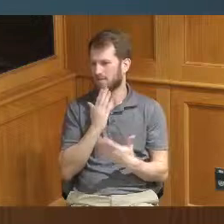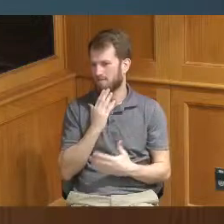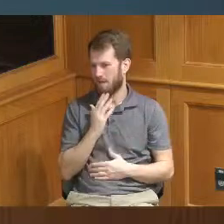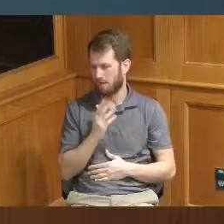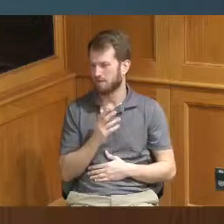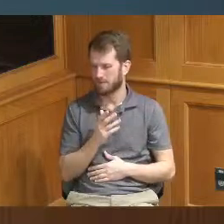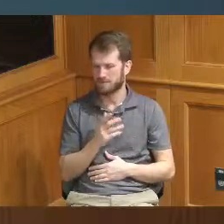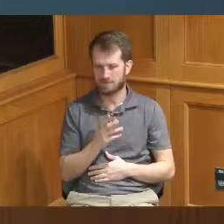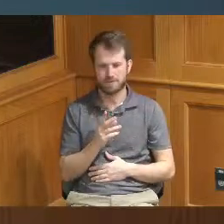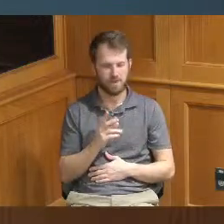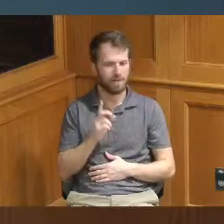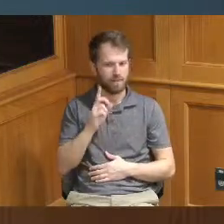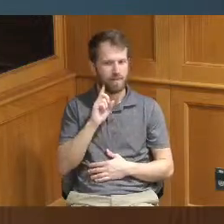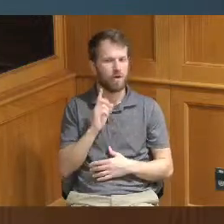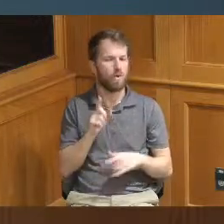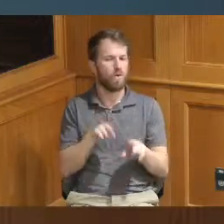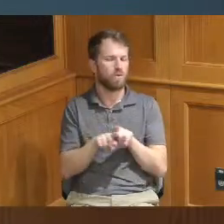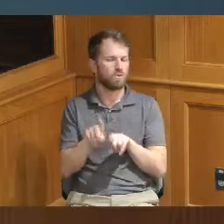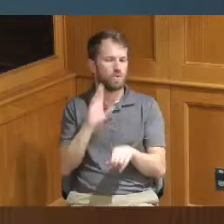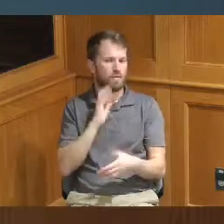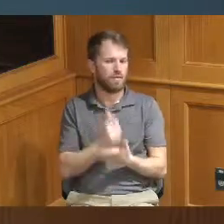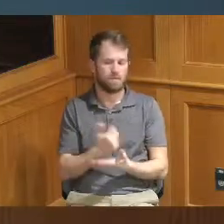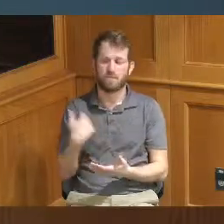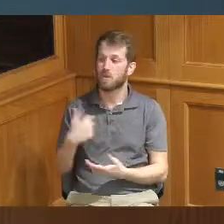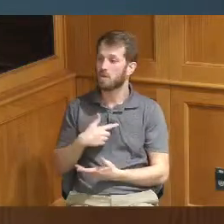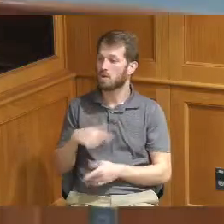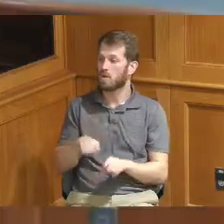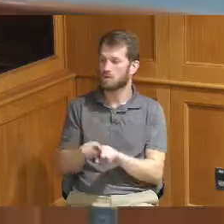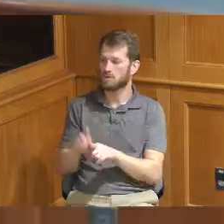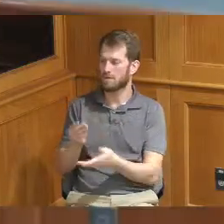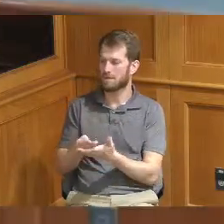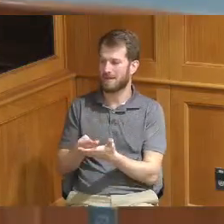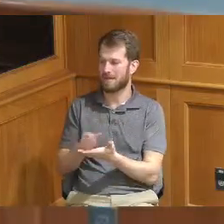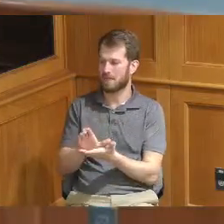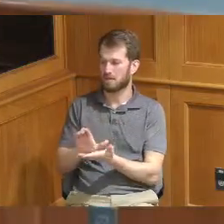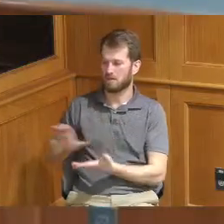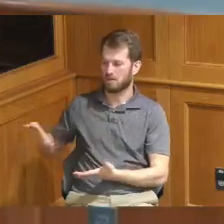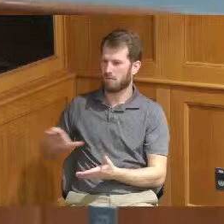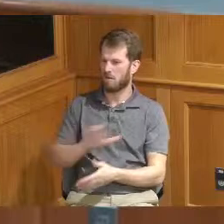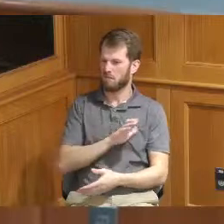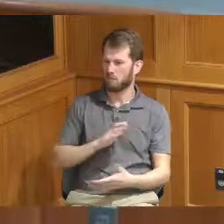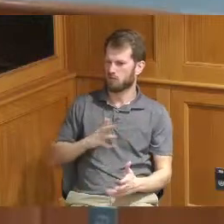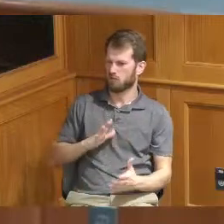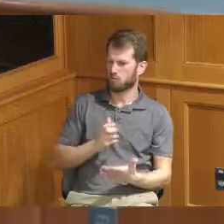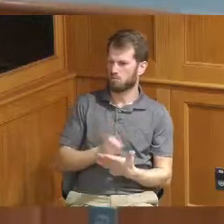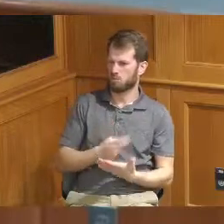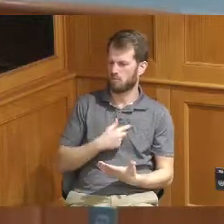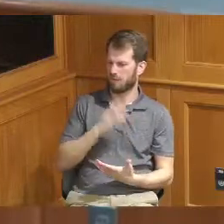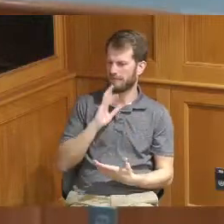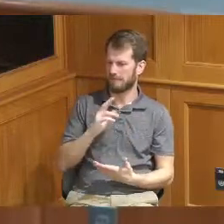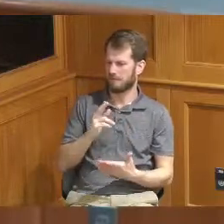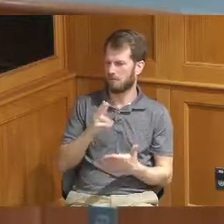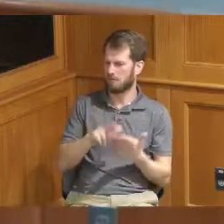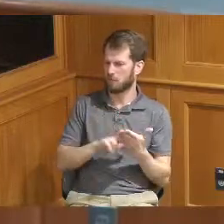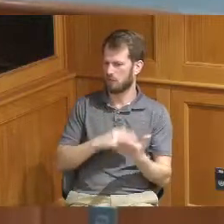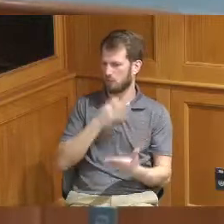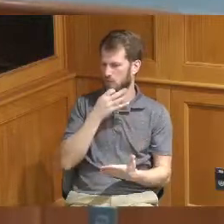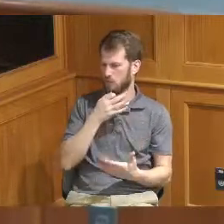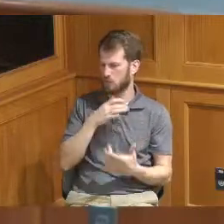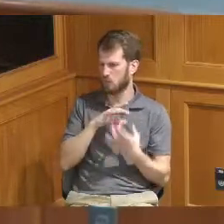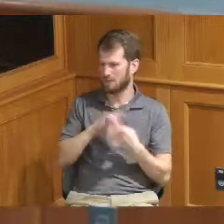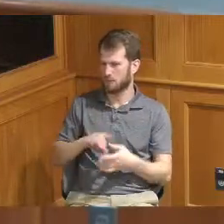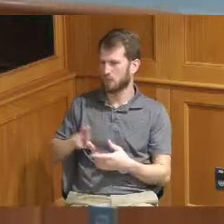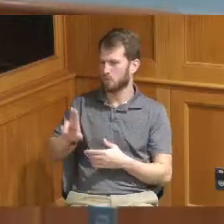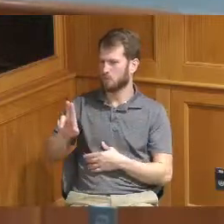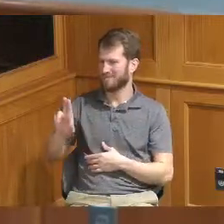think that's also going to help us. We also have funding set aside, approved by the commissioners, and you'll see a resolution or a contract coming shortly with the University